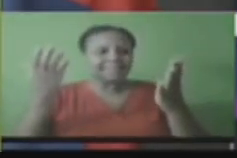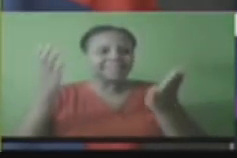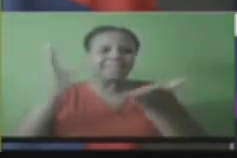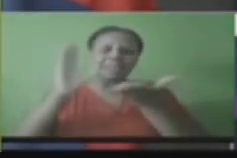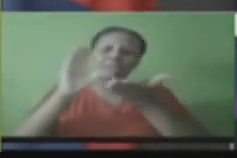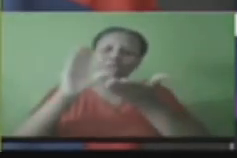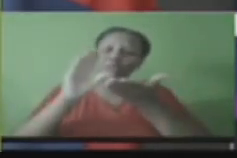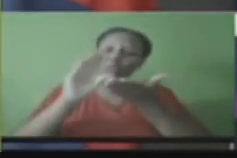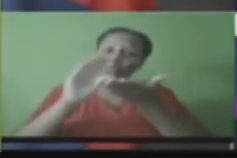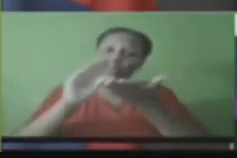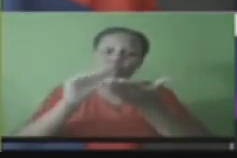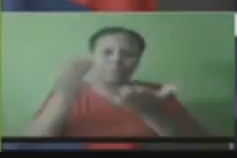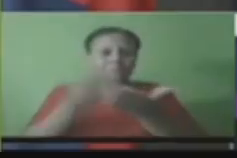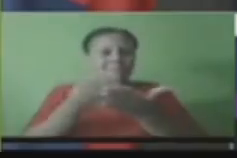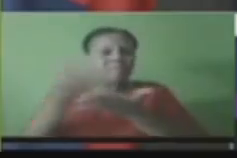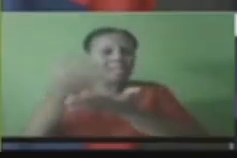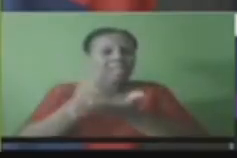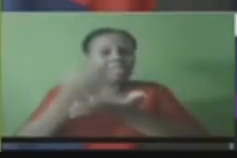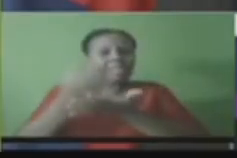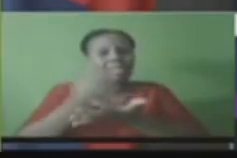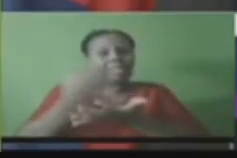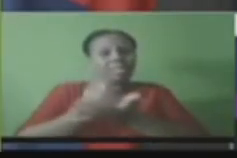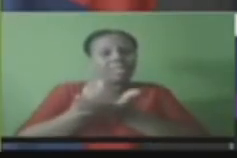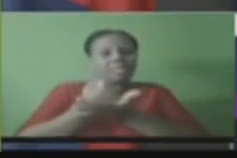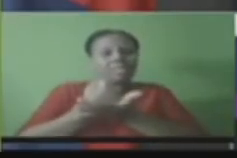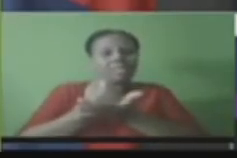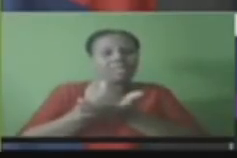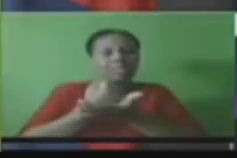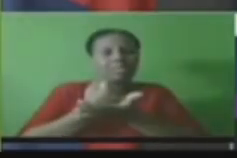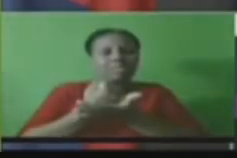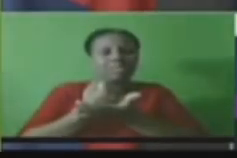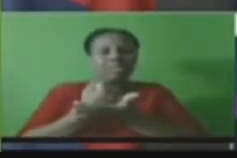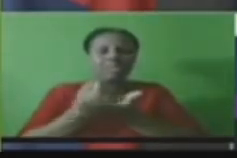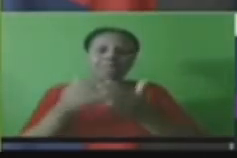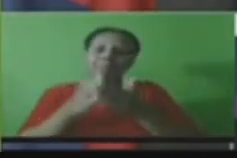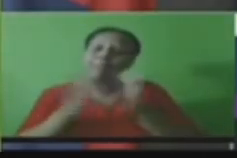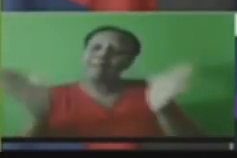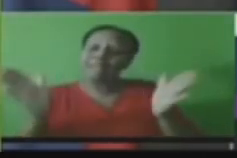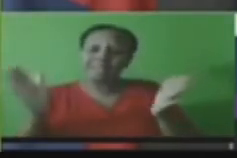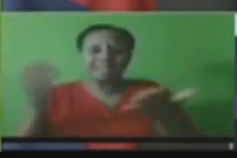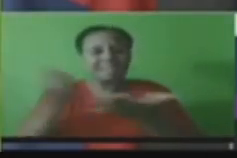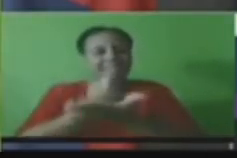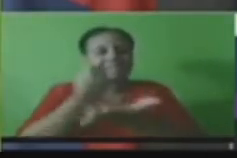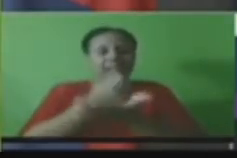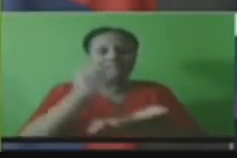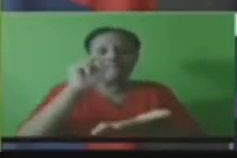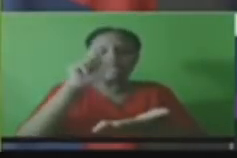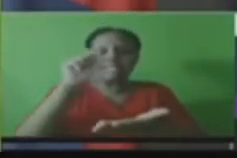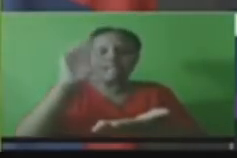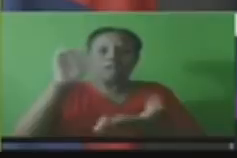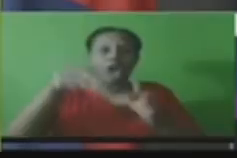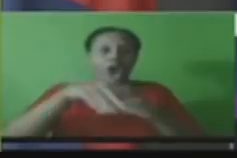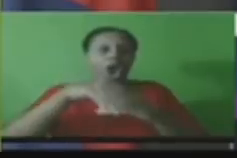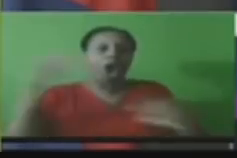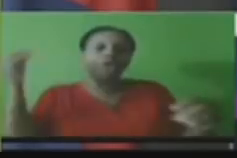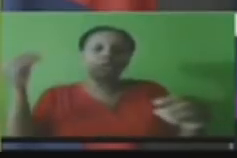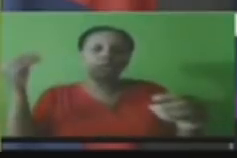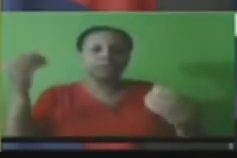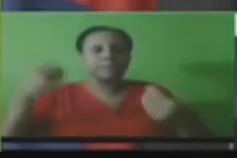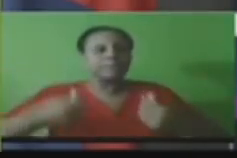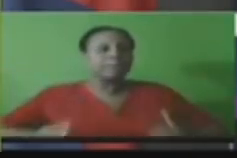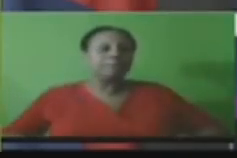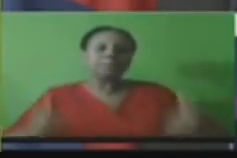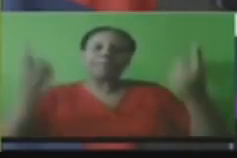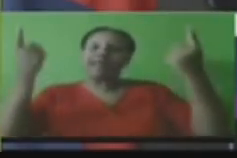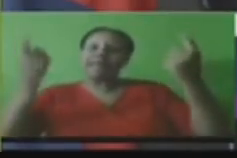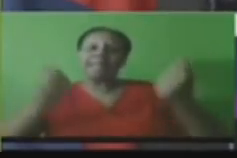sector wage bill is on the expenditure side. And even before COVID, we were suppressing that expenditure